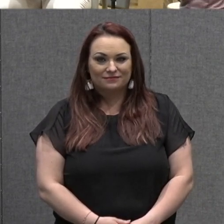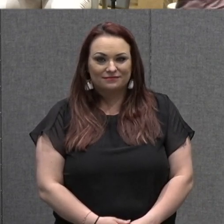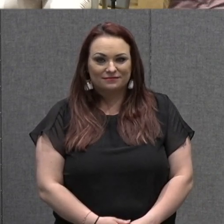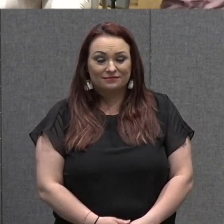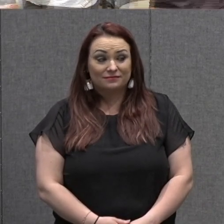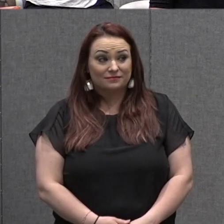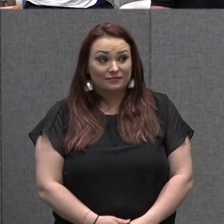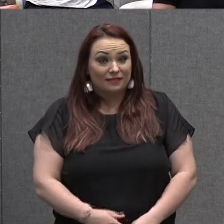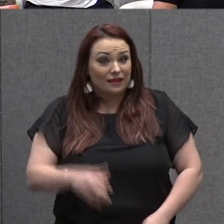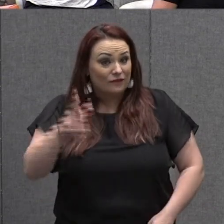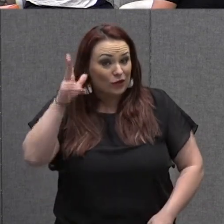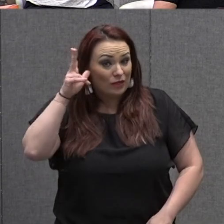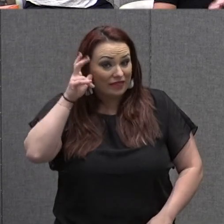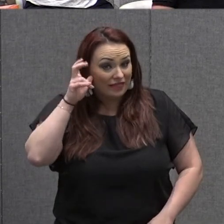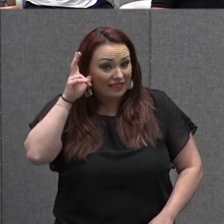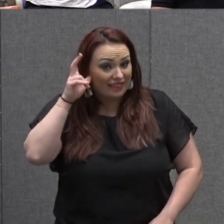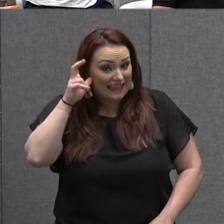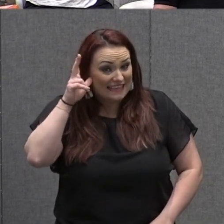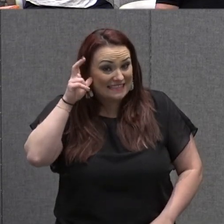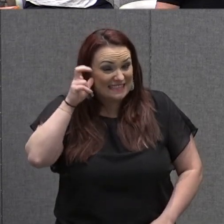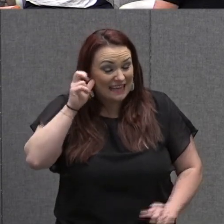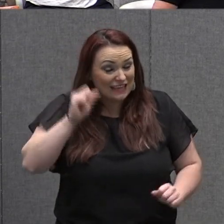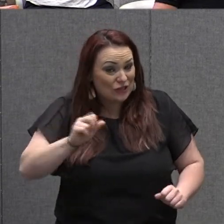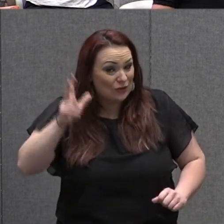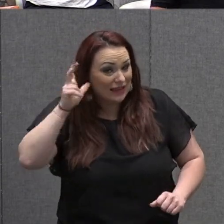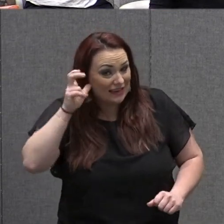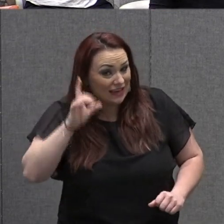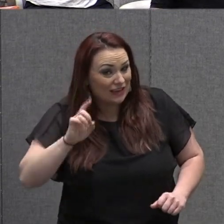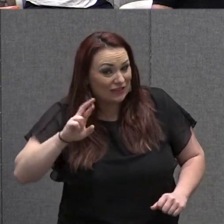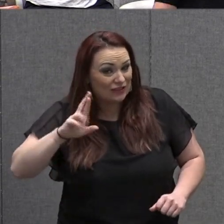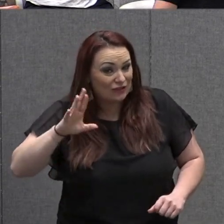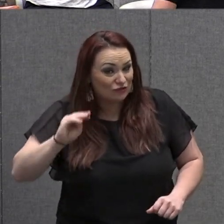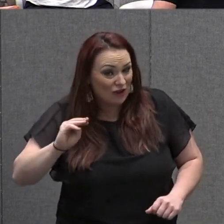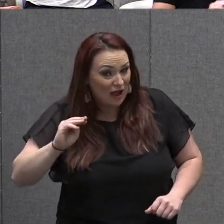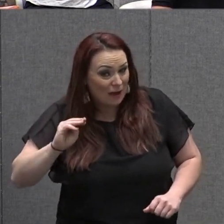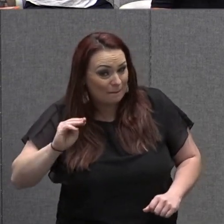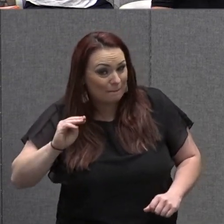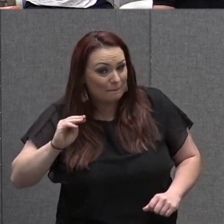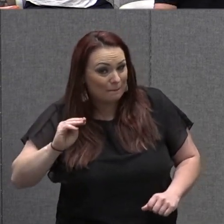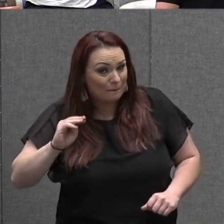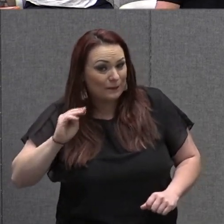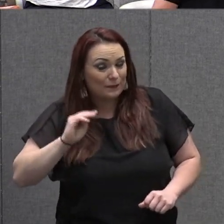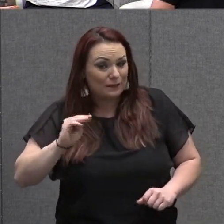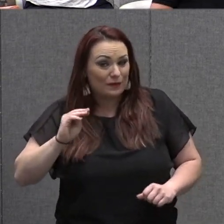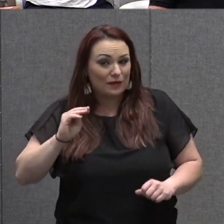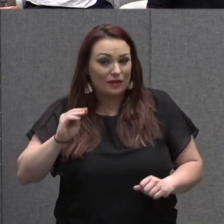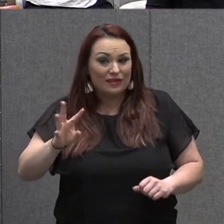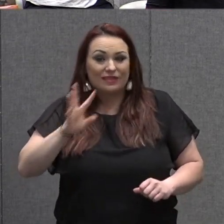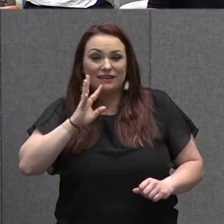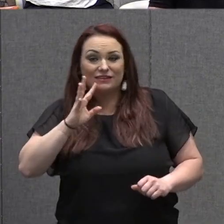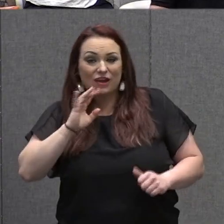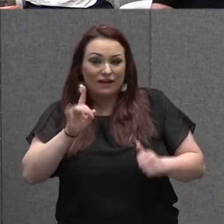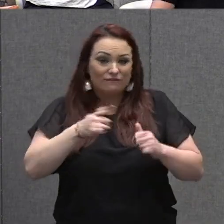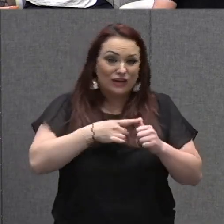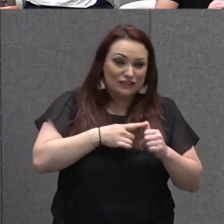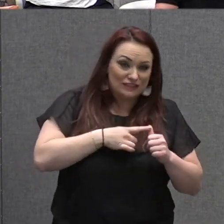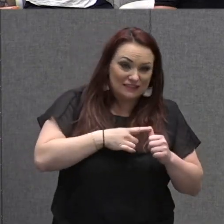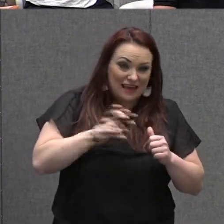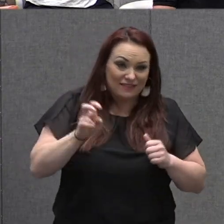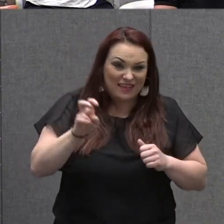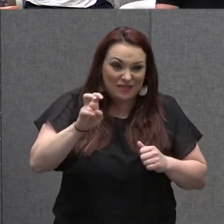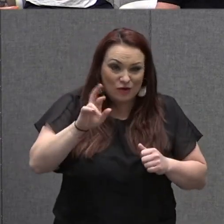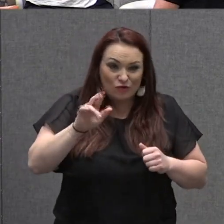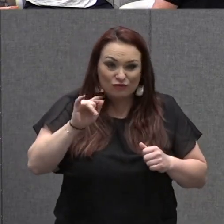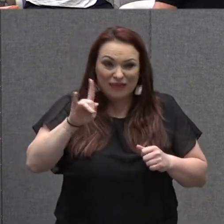If you listen closely, you can hear the drums talking to the rattles. The drums talk first and then the rattles talk. Listen.